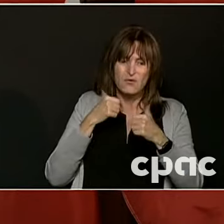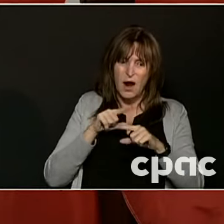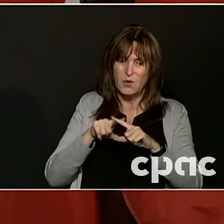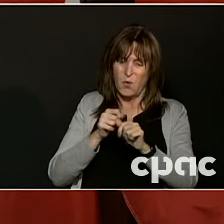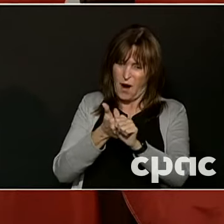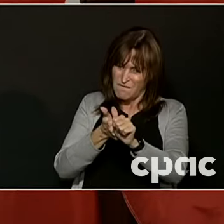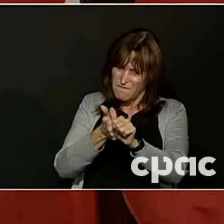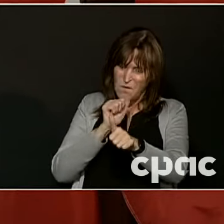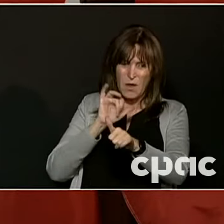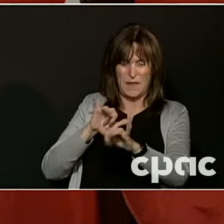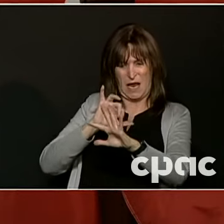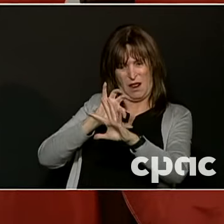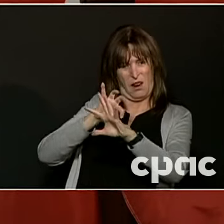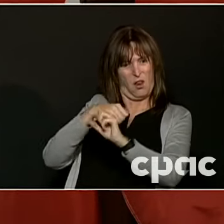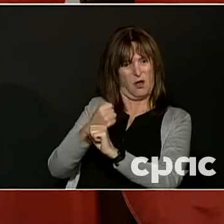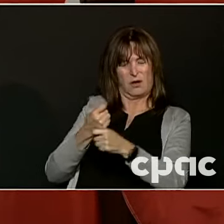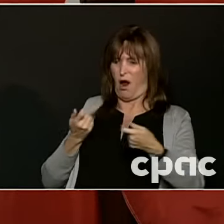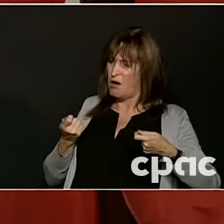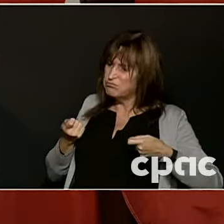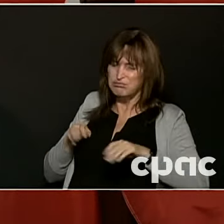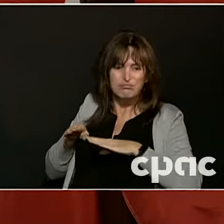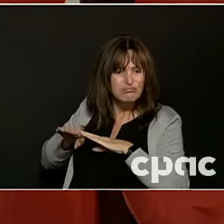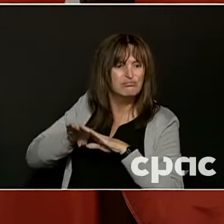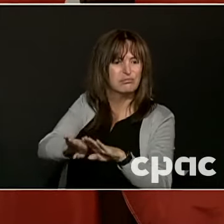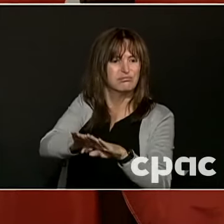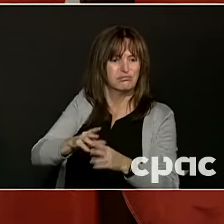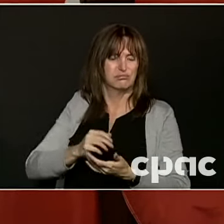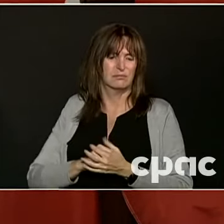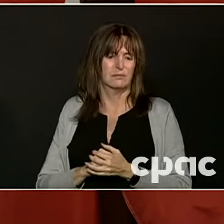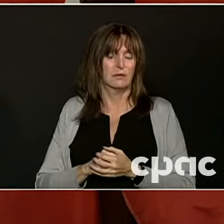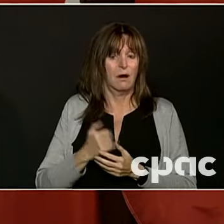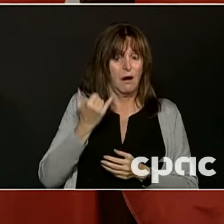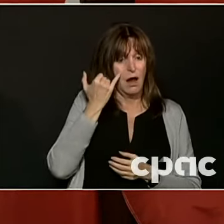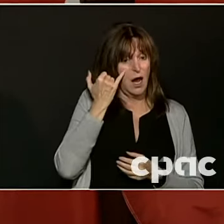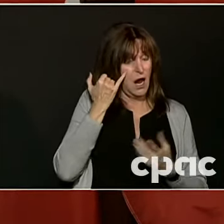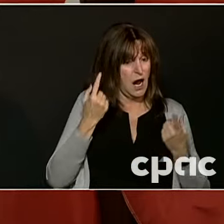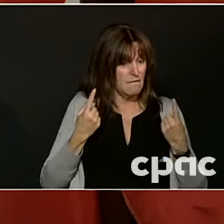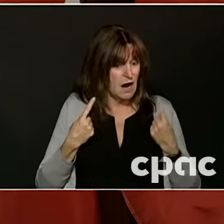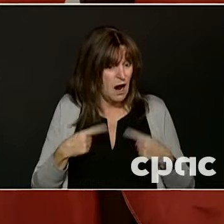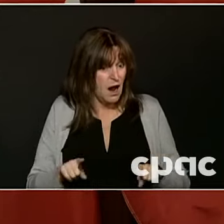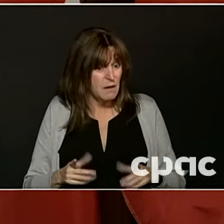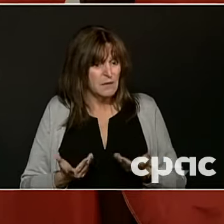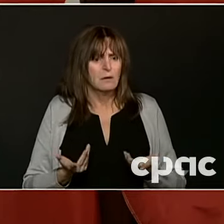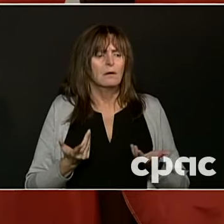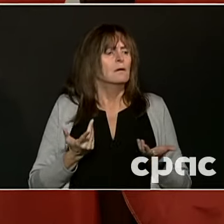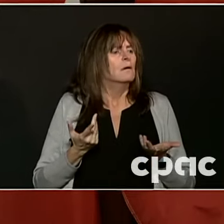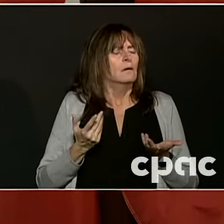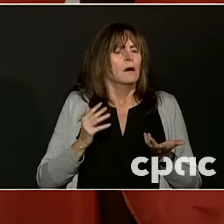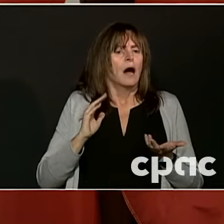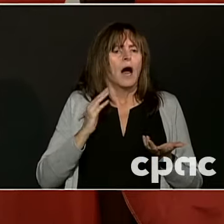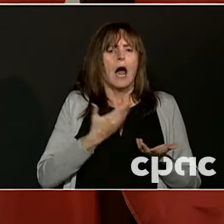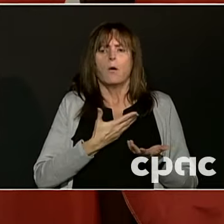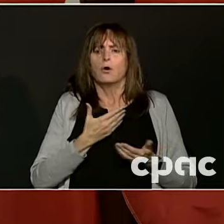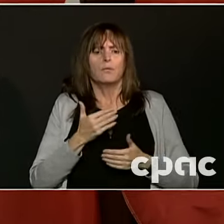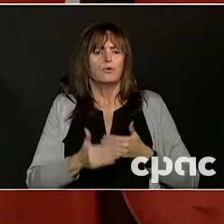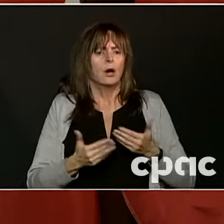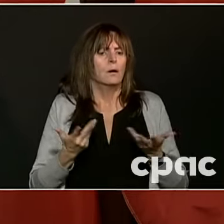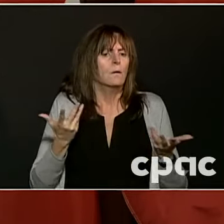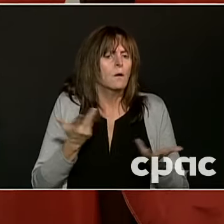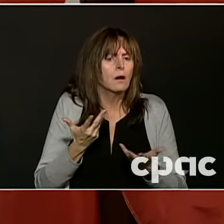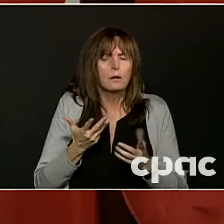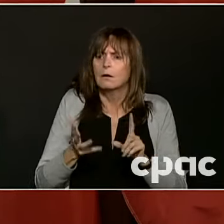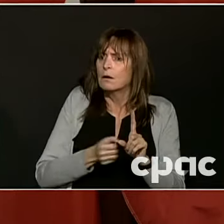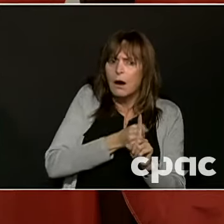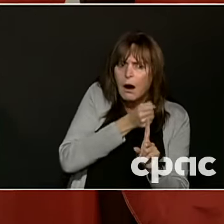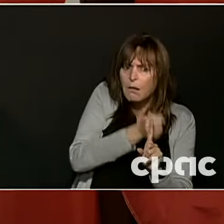say, if and when that should happen, what are the methods for that? What are the triggers for that? And what would it consist of? And should it be